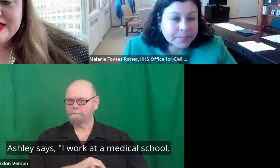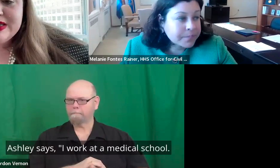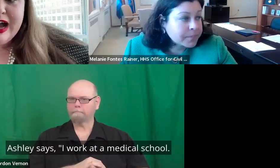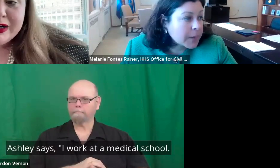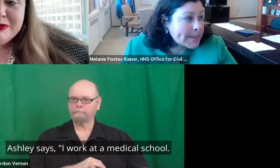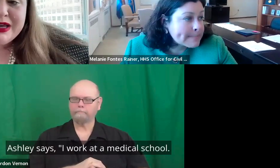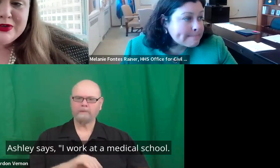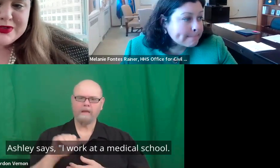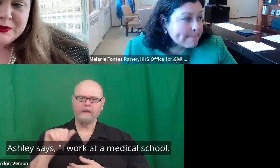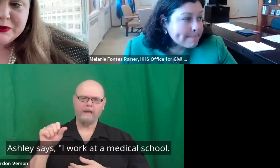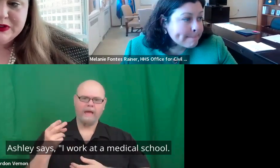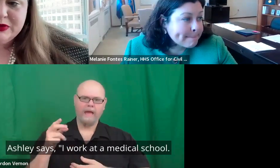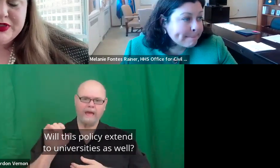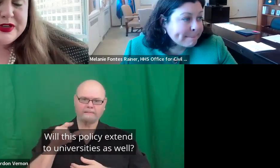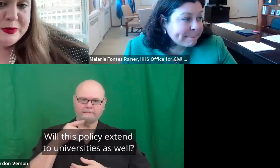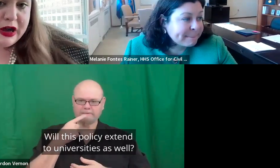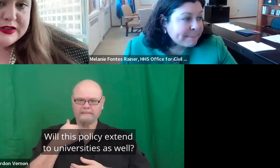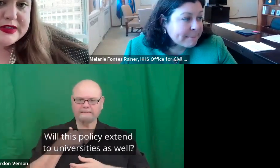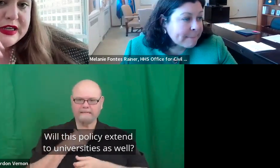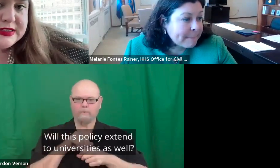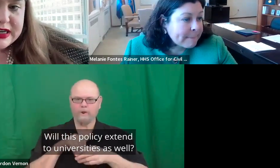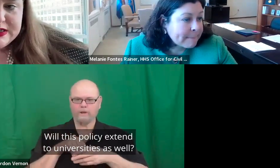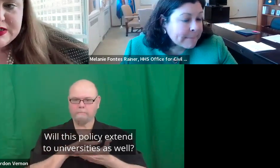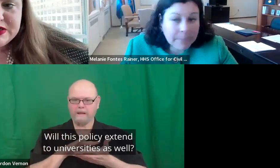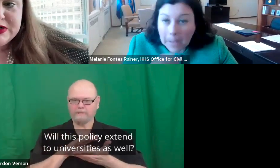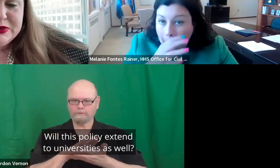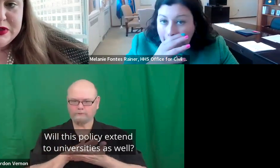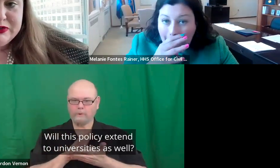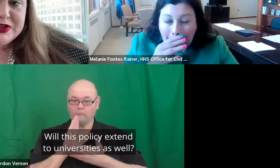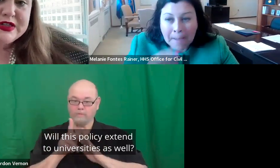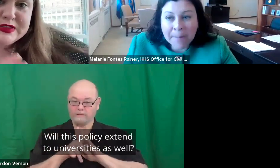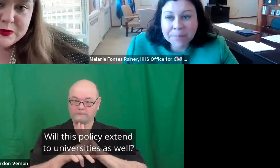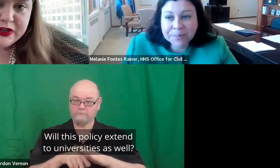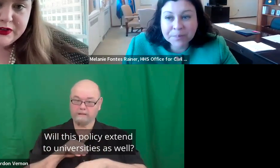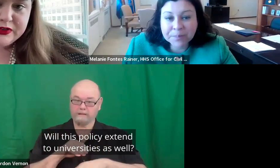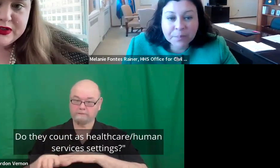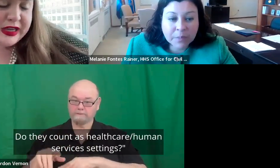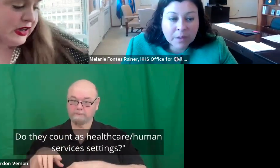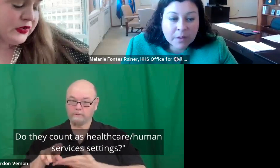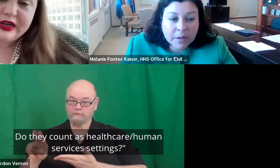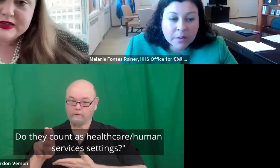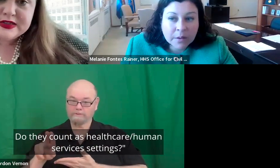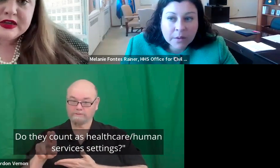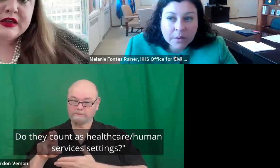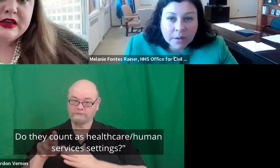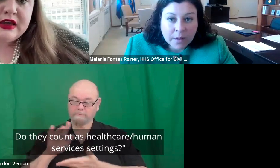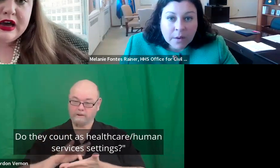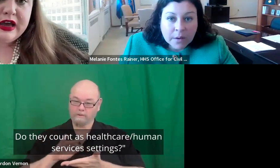Ashley says, I work at a medical school. Will this policy extend to universities as well? Do they count